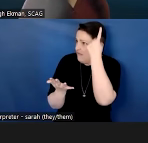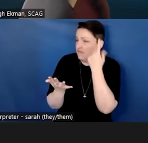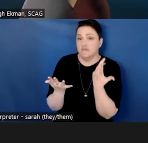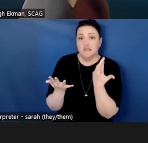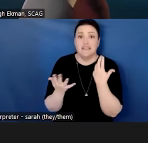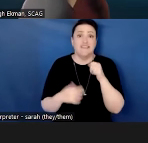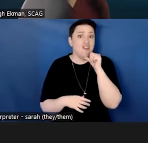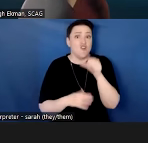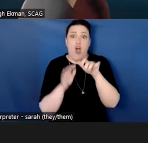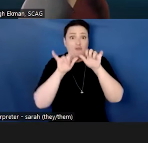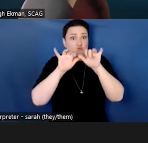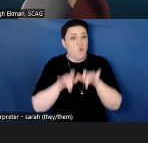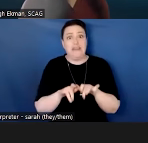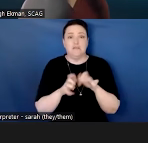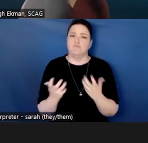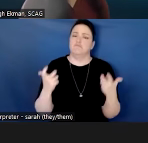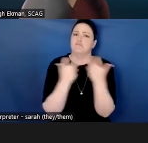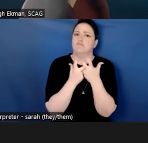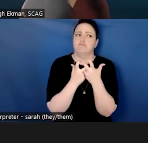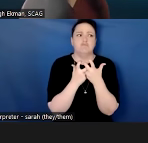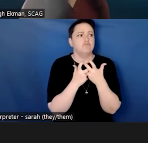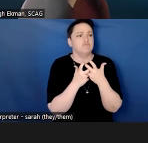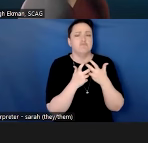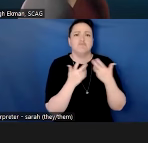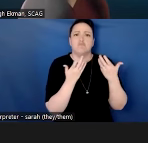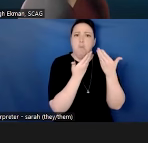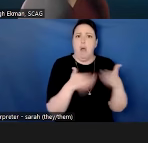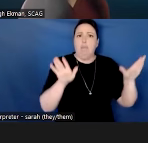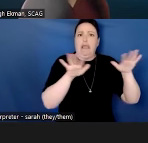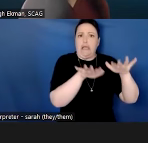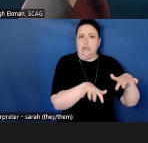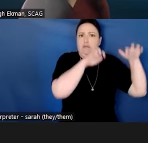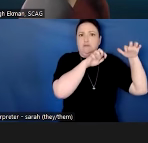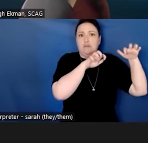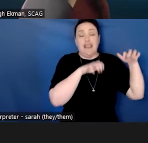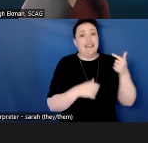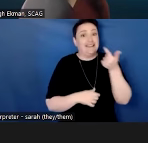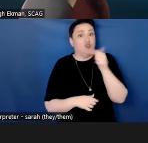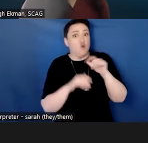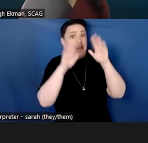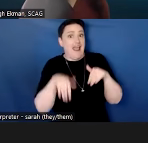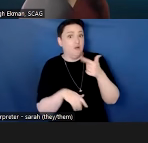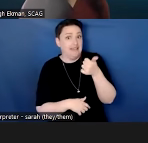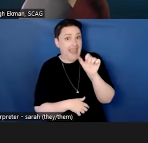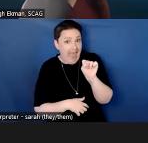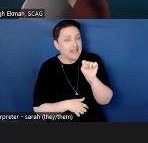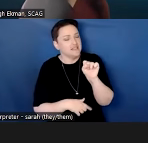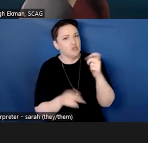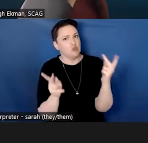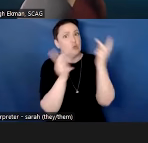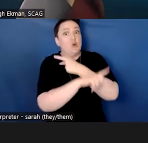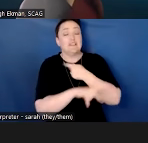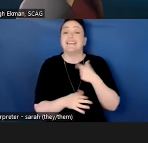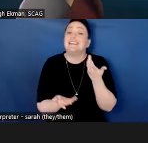consumption. And greenhouse gas seems to be the biggest offender in that respect. And even the Department of